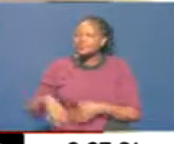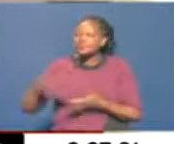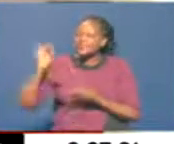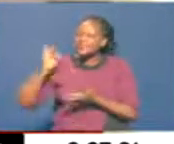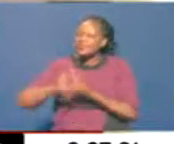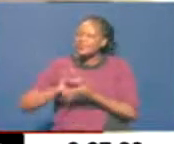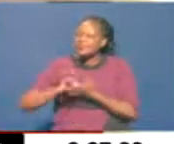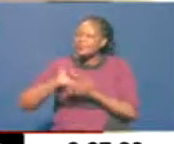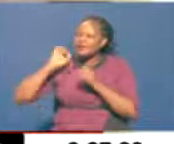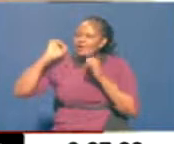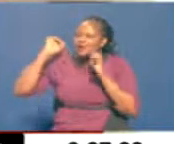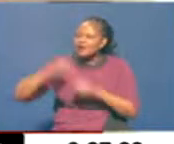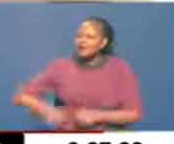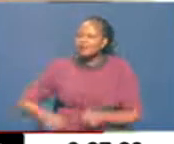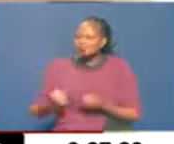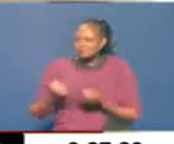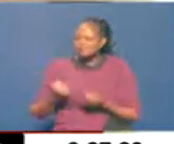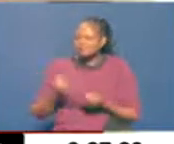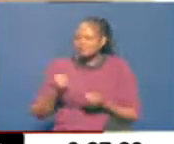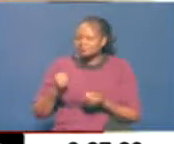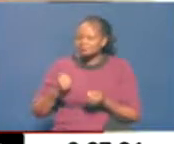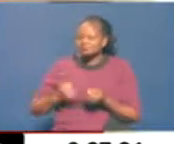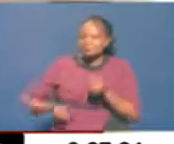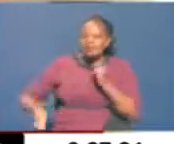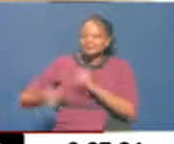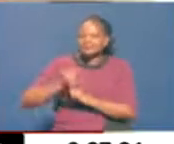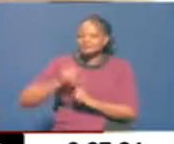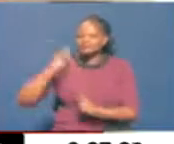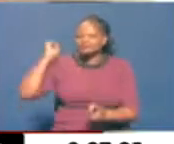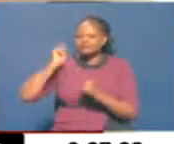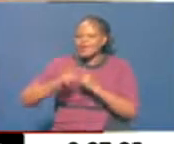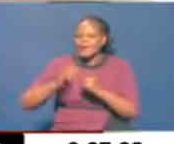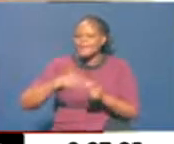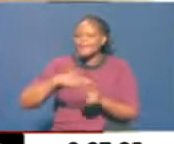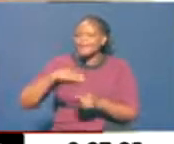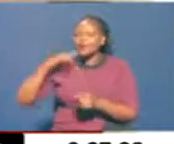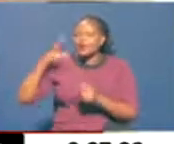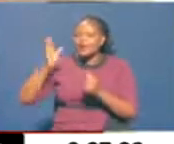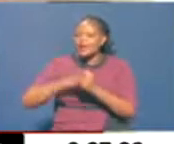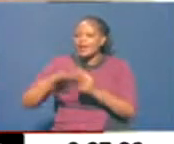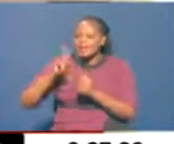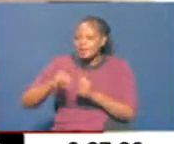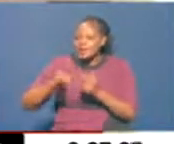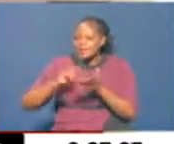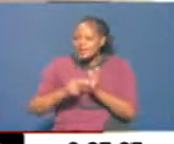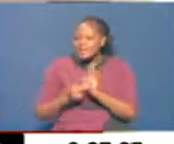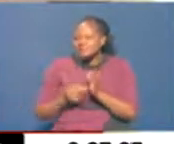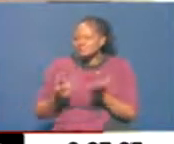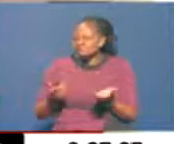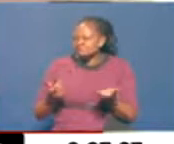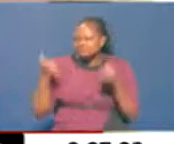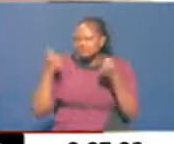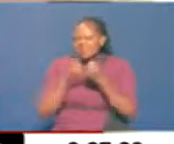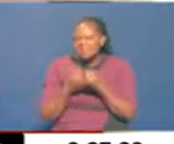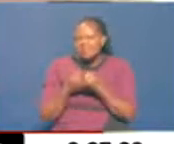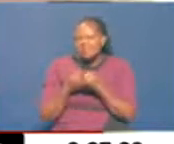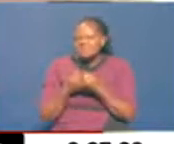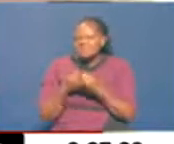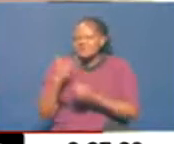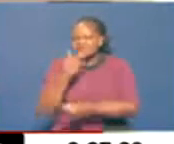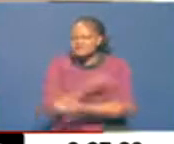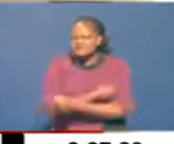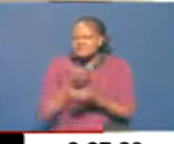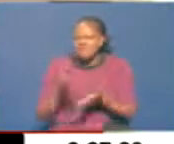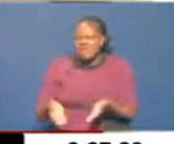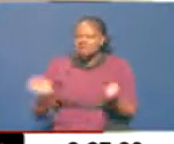able to at least meet our target of 9 million. So when it comes to supplies, it may not be a challenge for now, at least with the projections that we